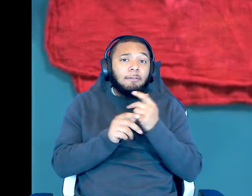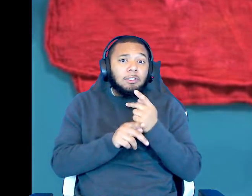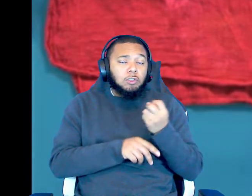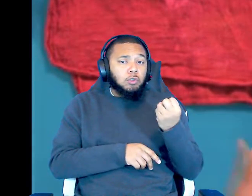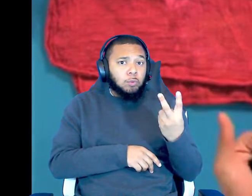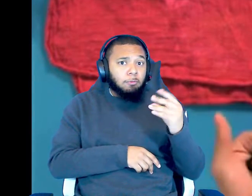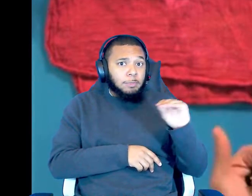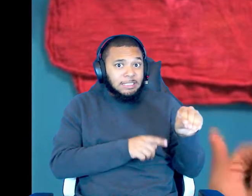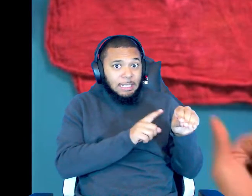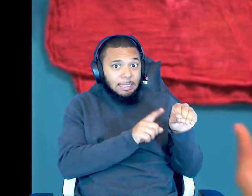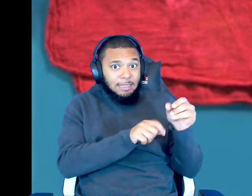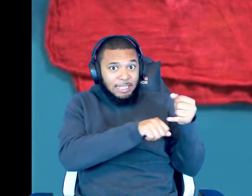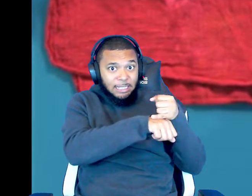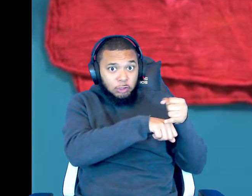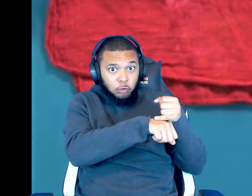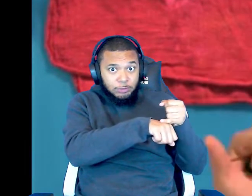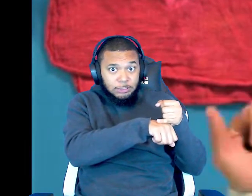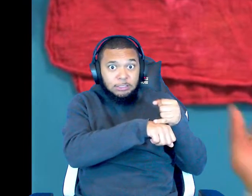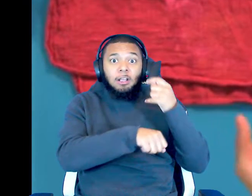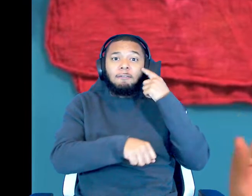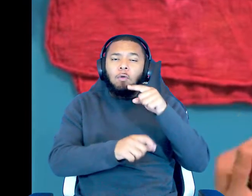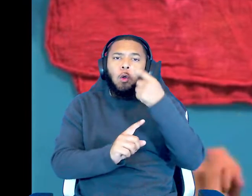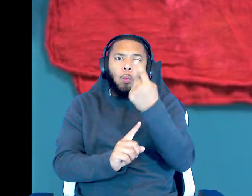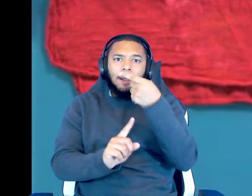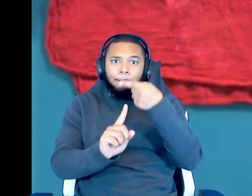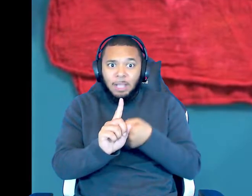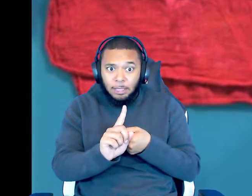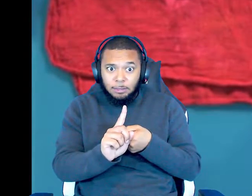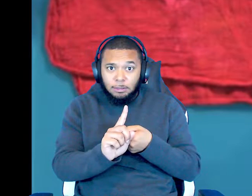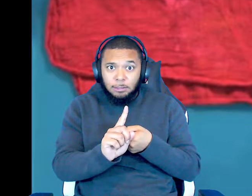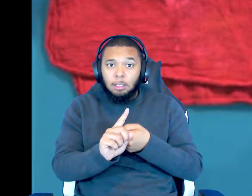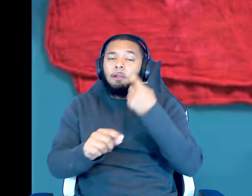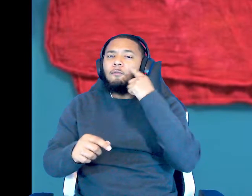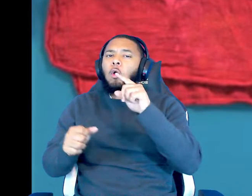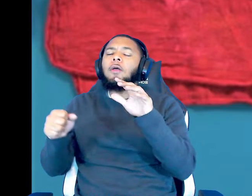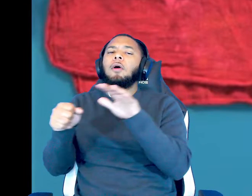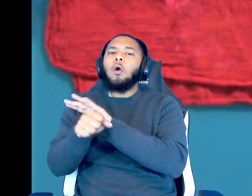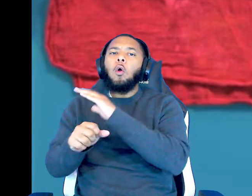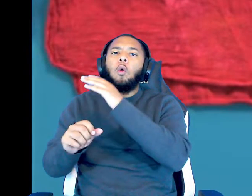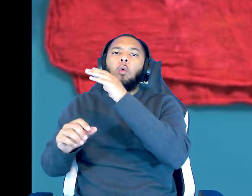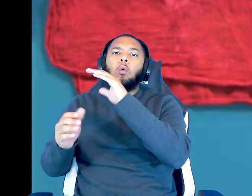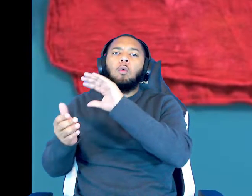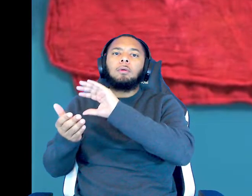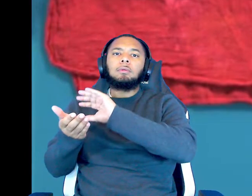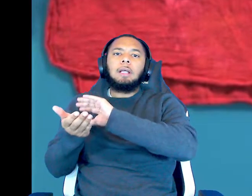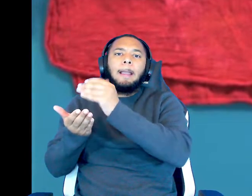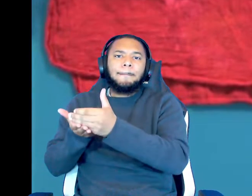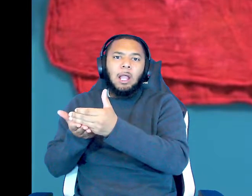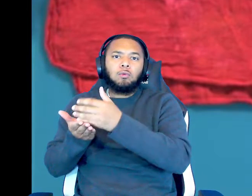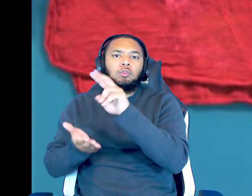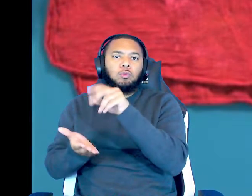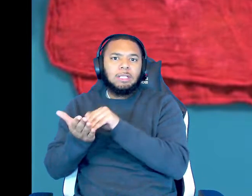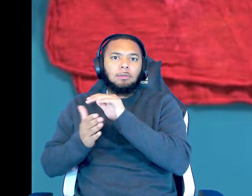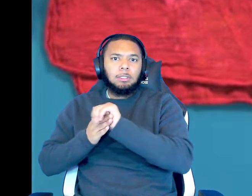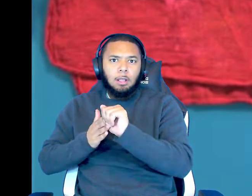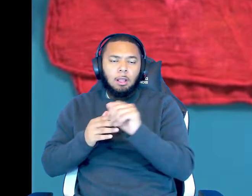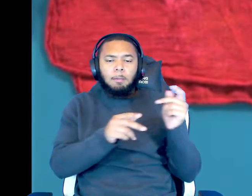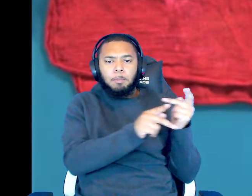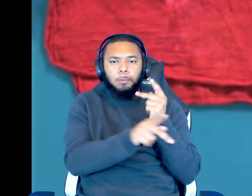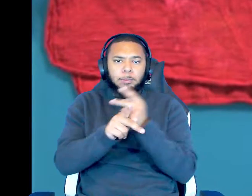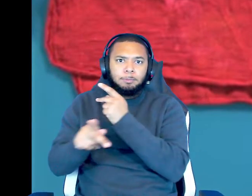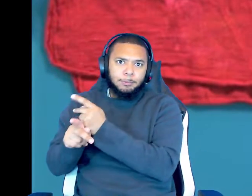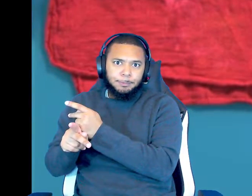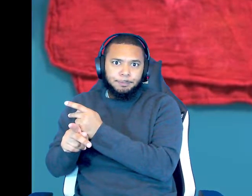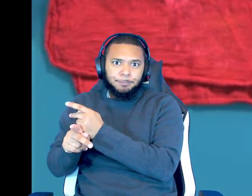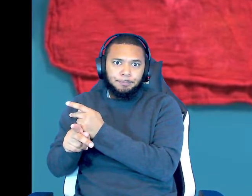in principal, or the amount that we owe, will give us our first split of interest. The remainder will be how much we paid off